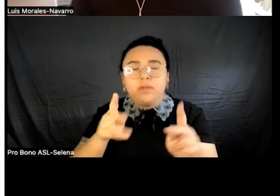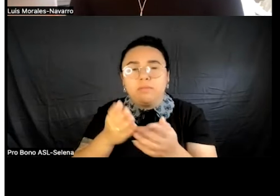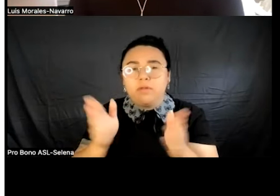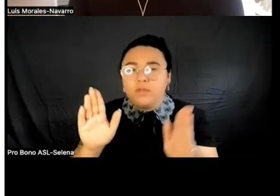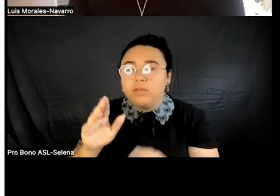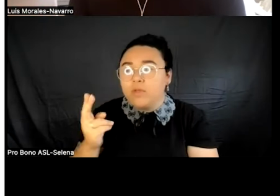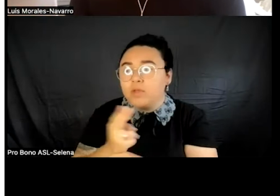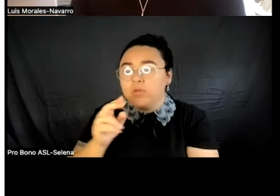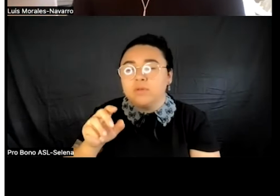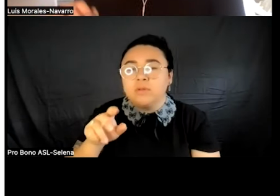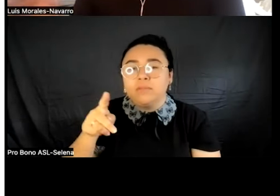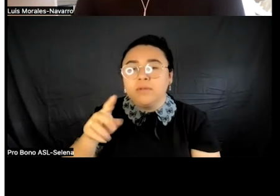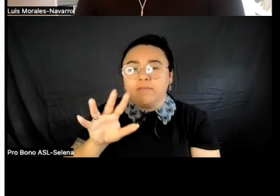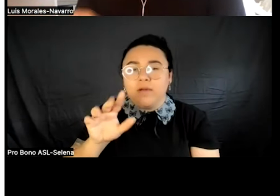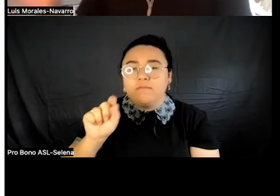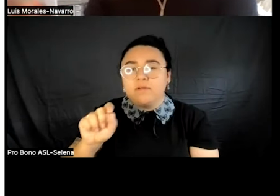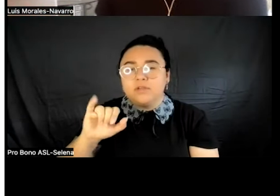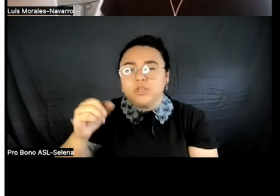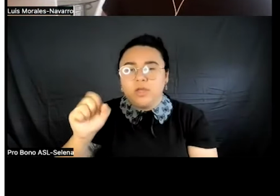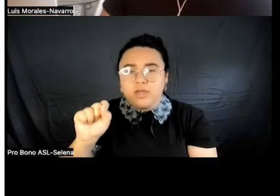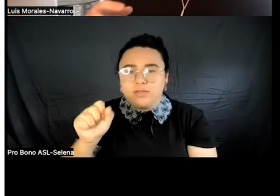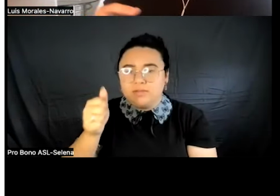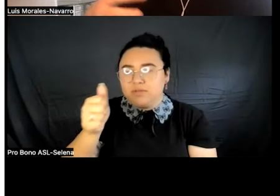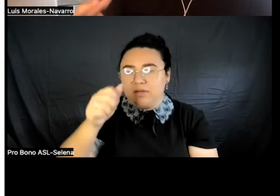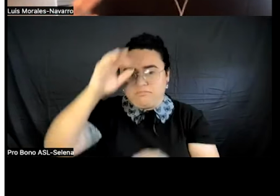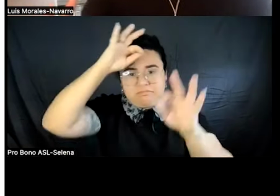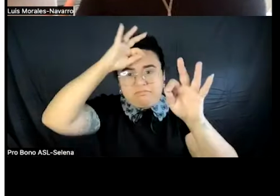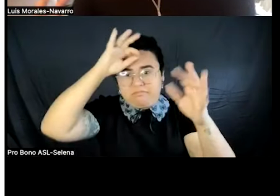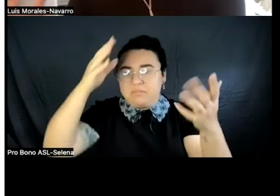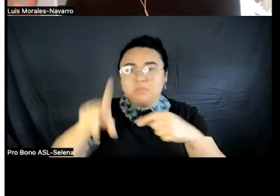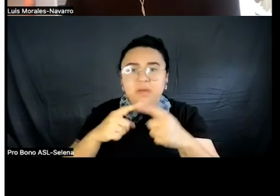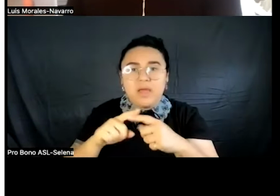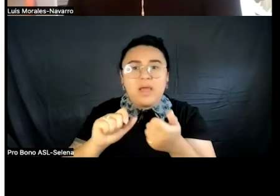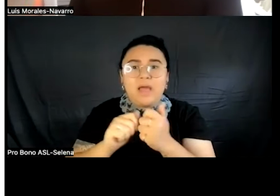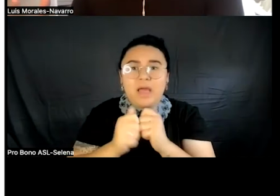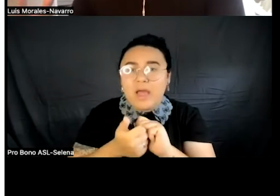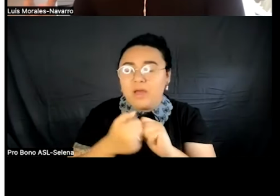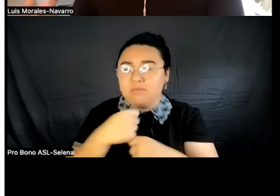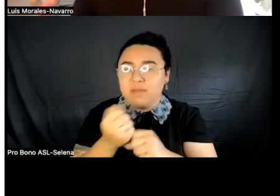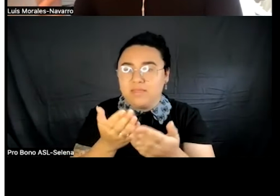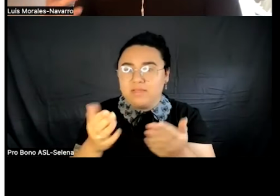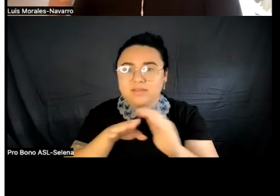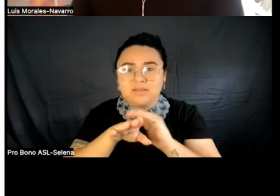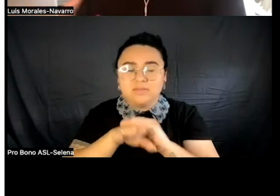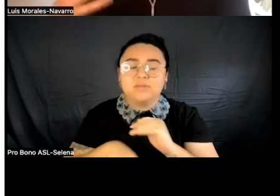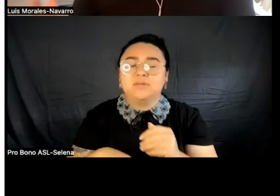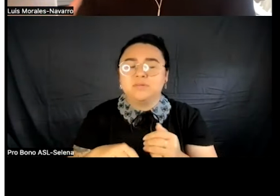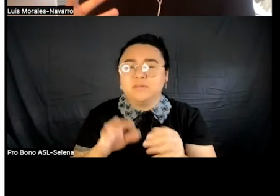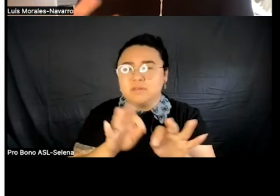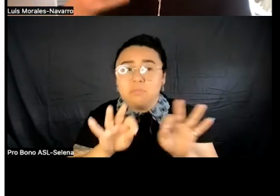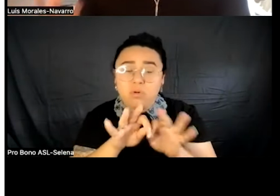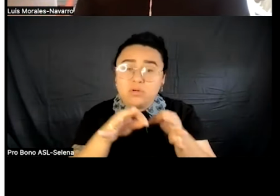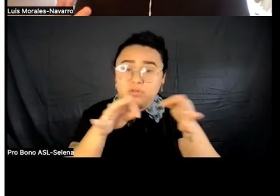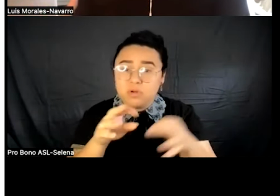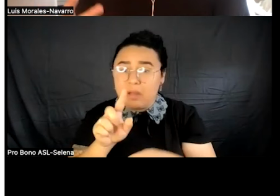idea about web accessibility or the importance of describing web content. And that comes a lot